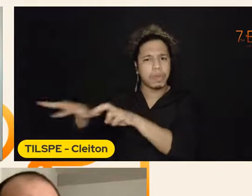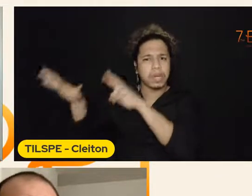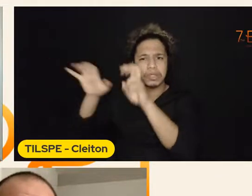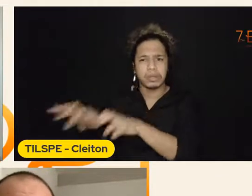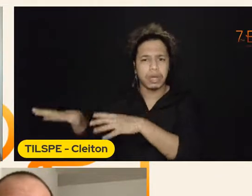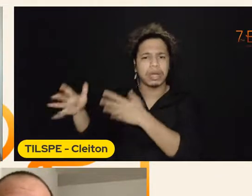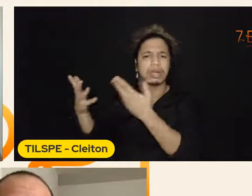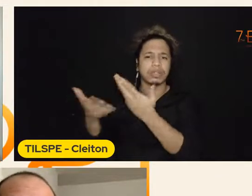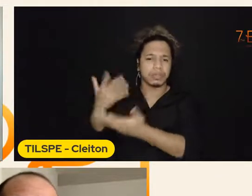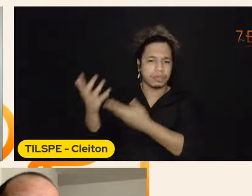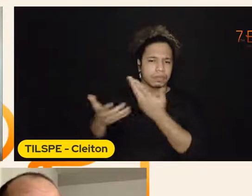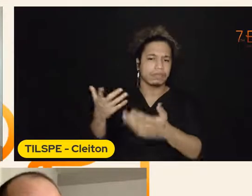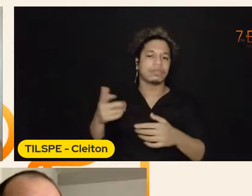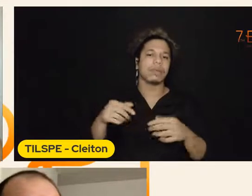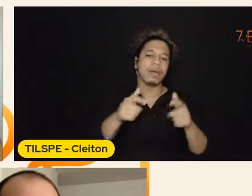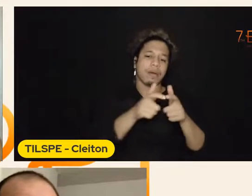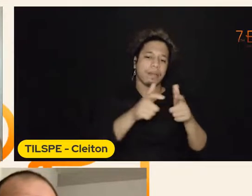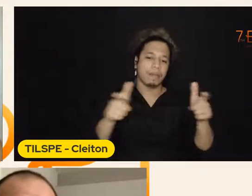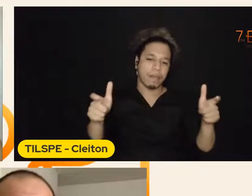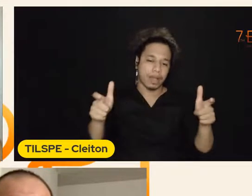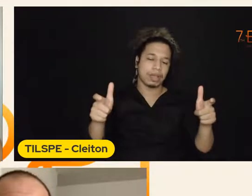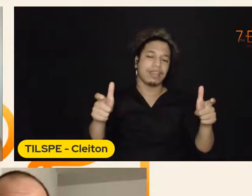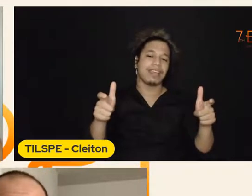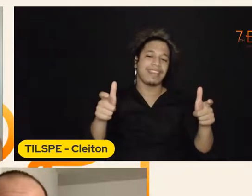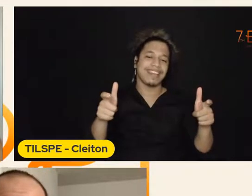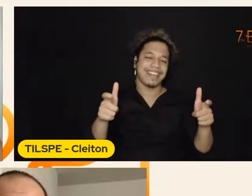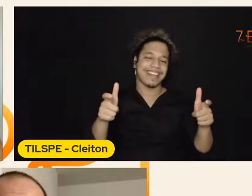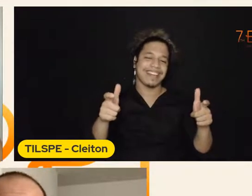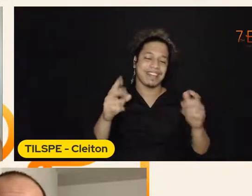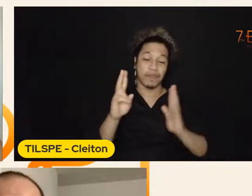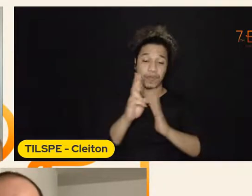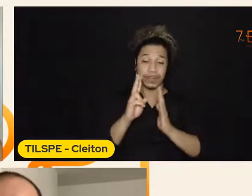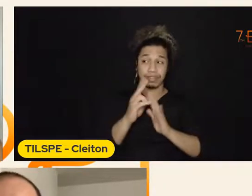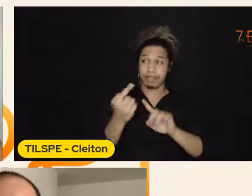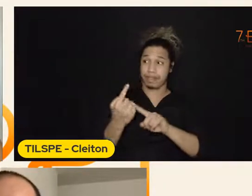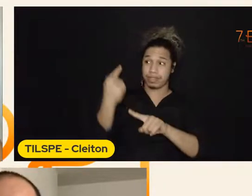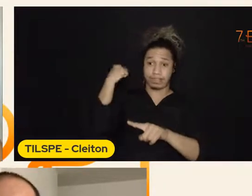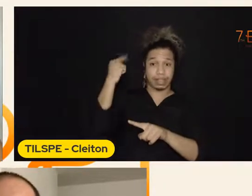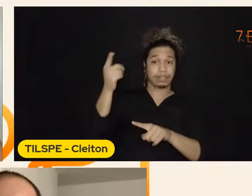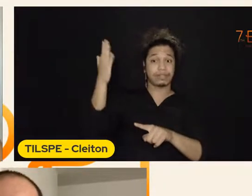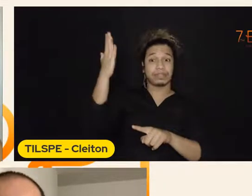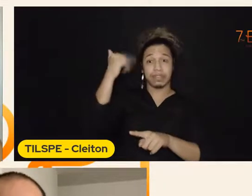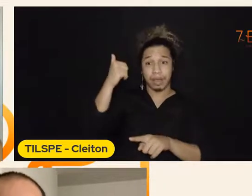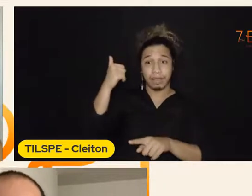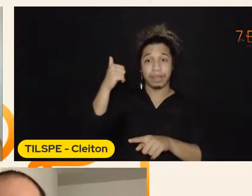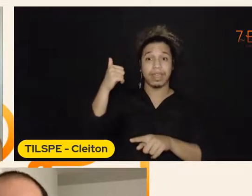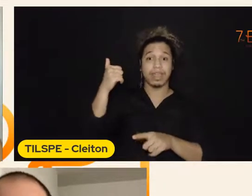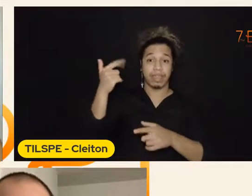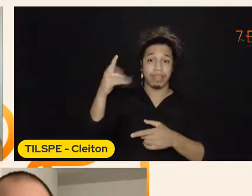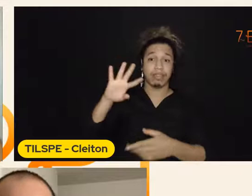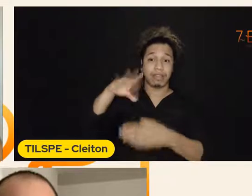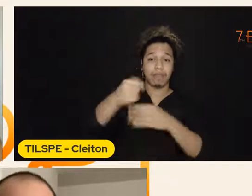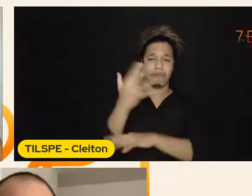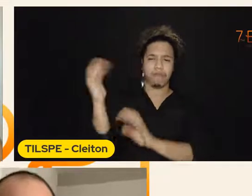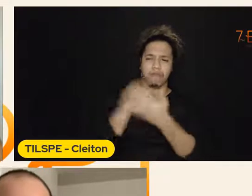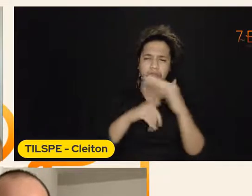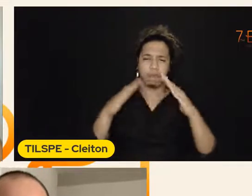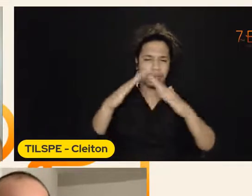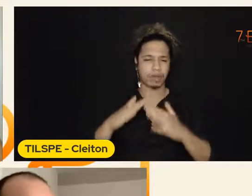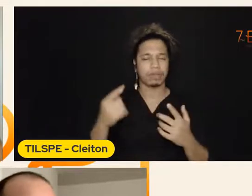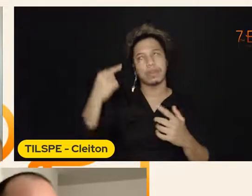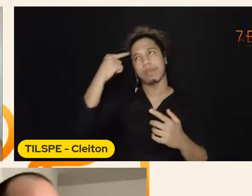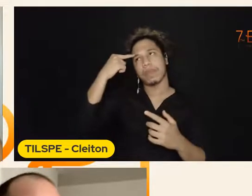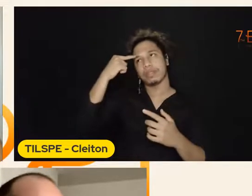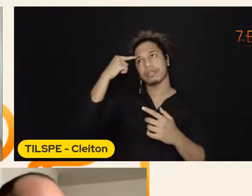in Brazil were able to do back then. So when we think about global environmental social